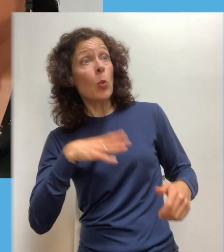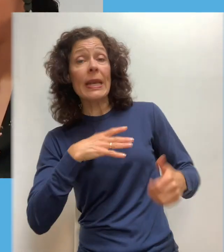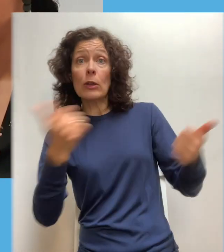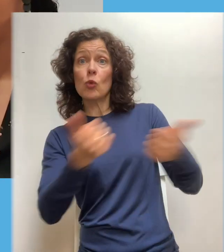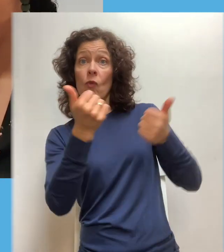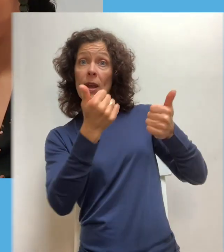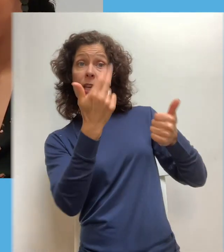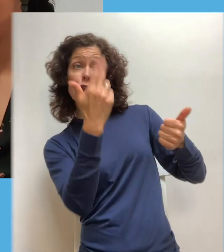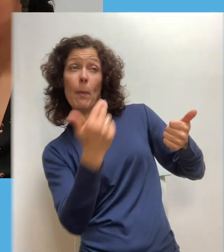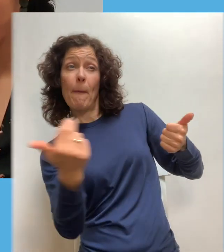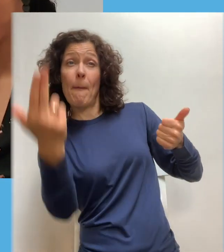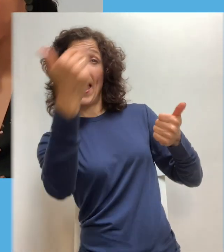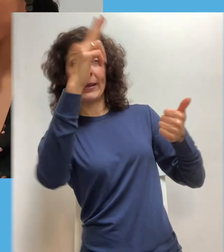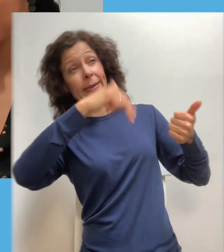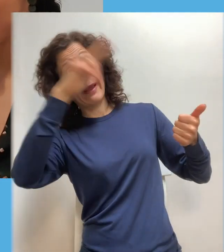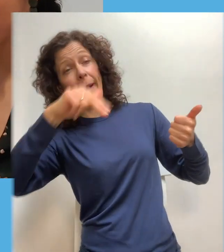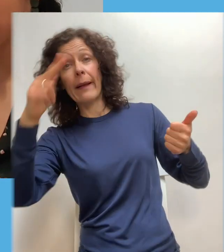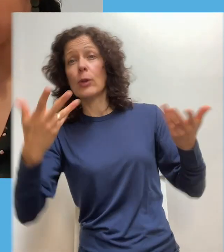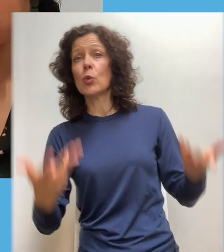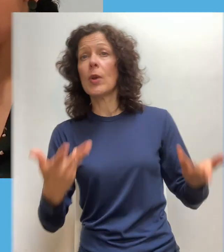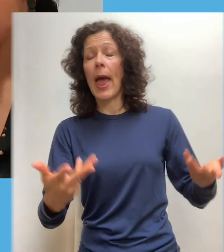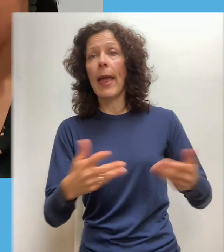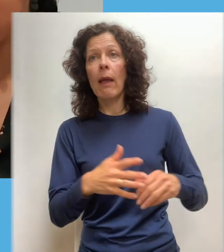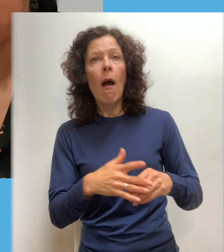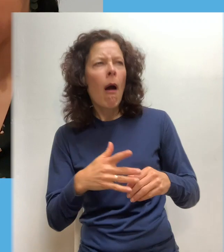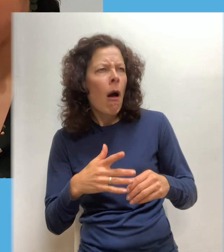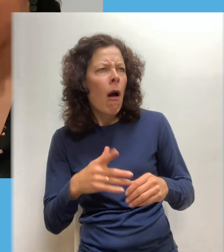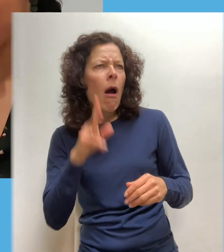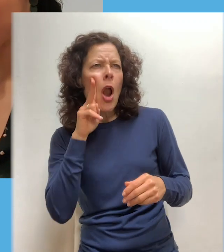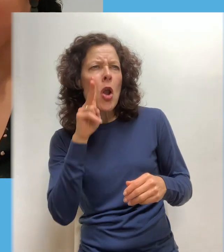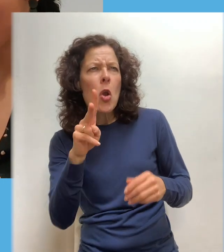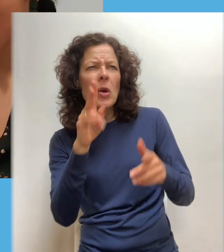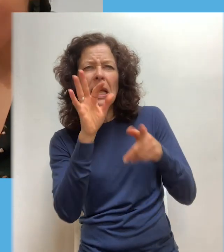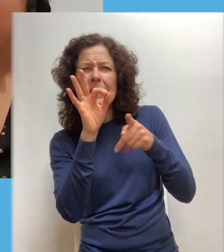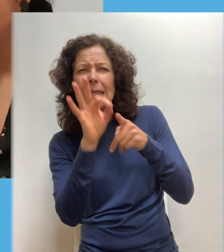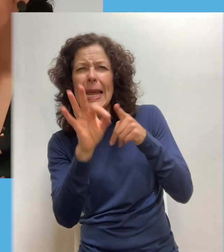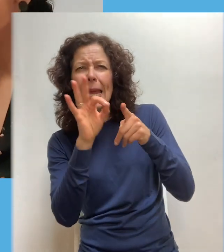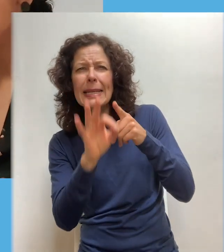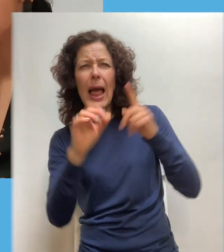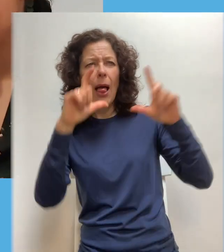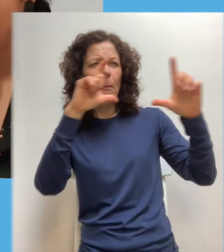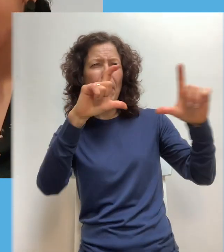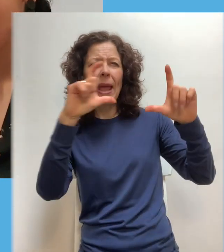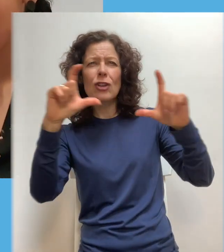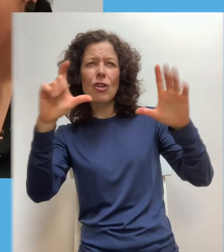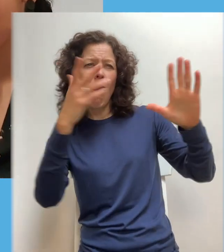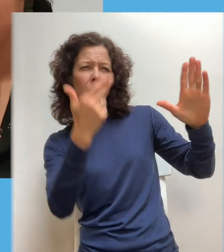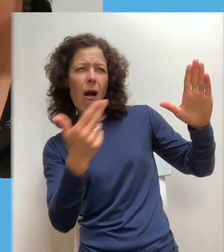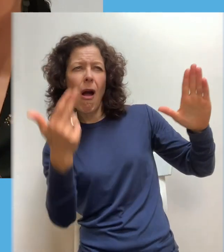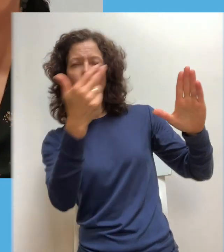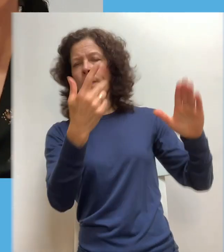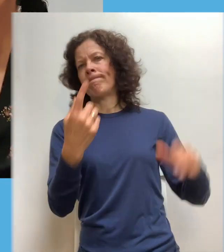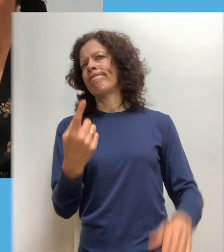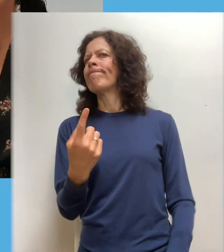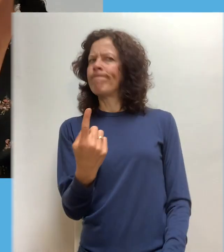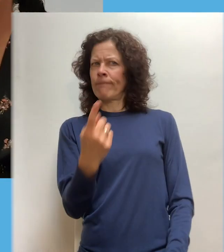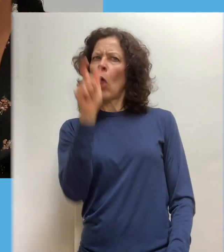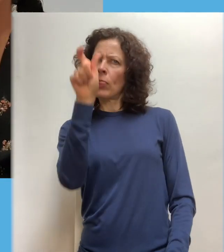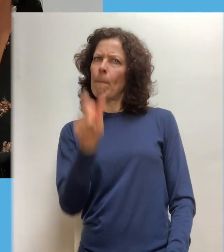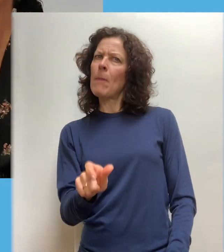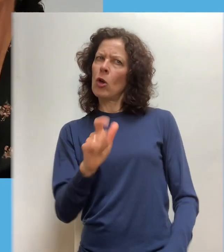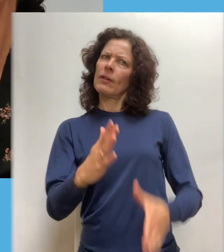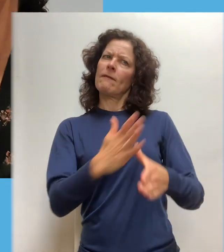said Sunny. "Wow, look at the details," said Gary. "Whoever painted that caravan was